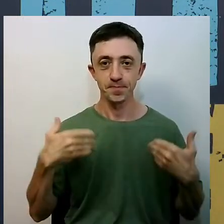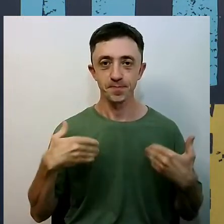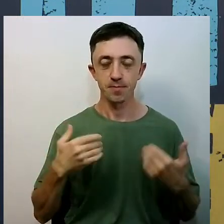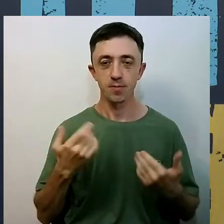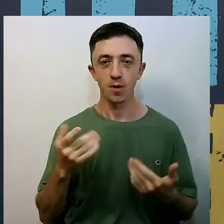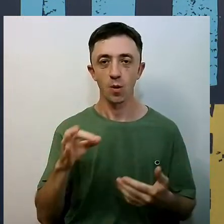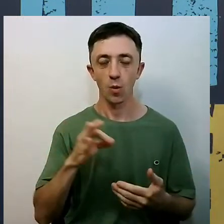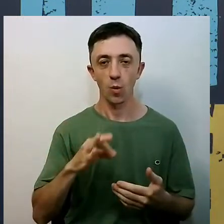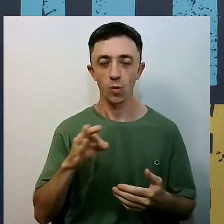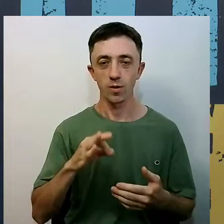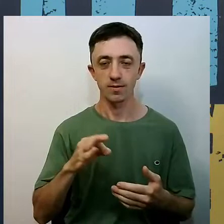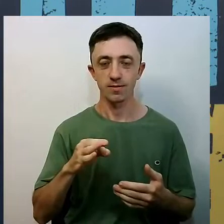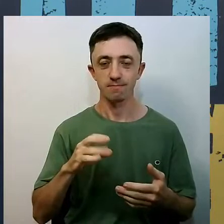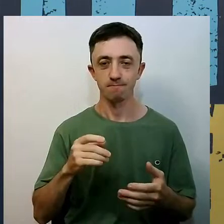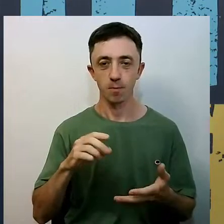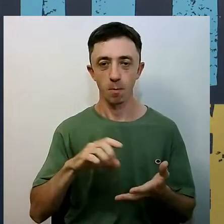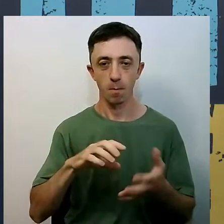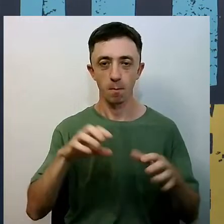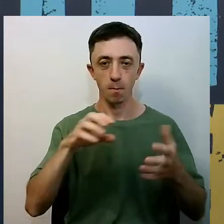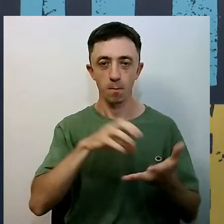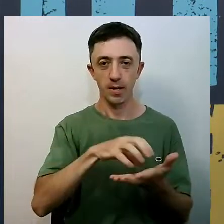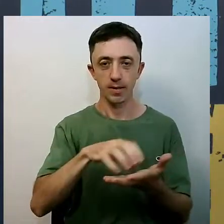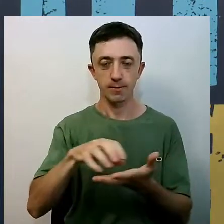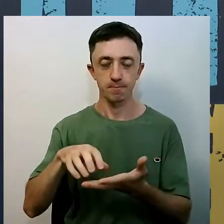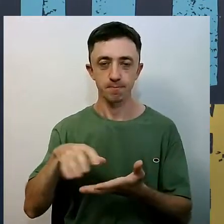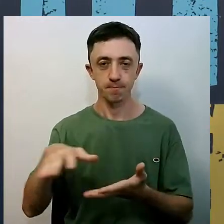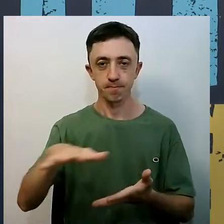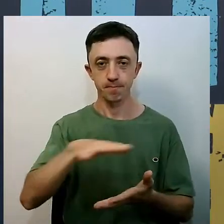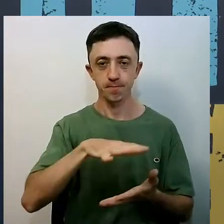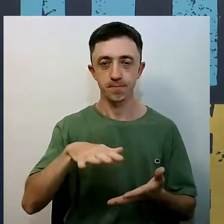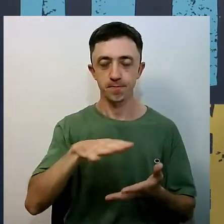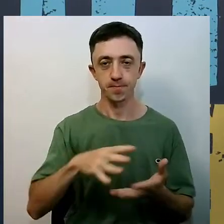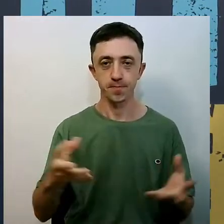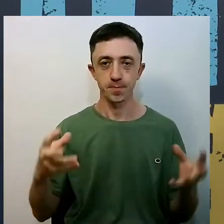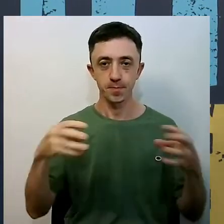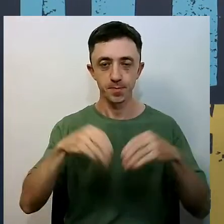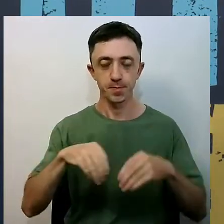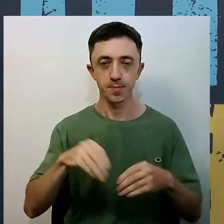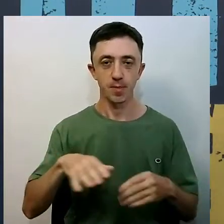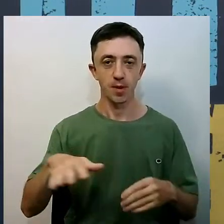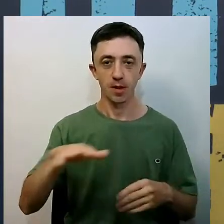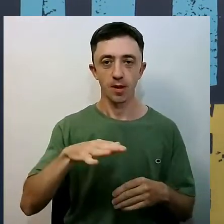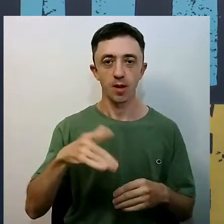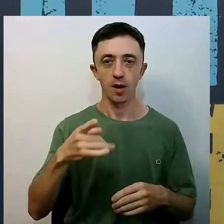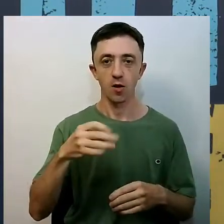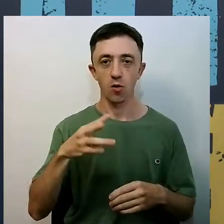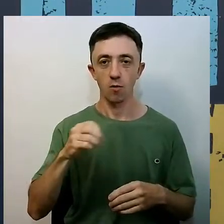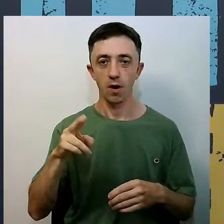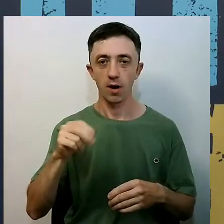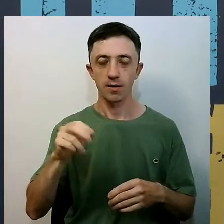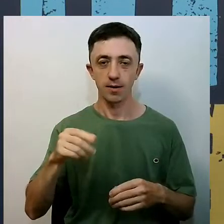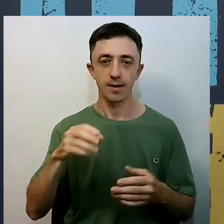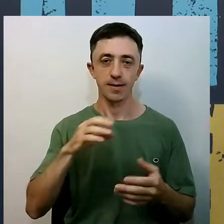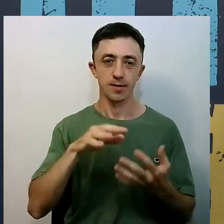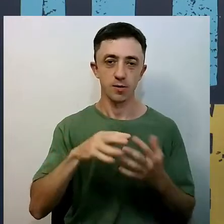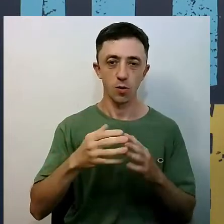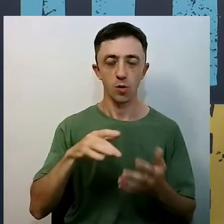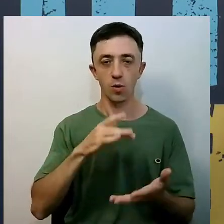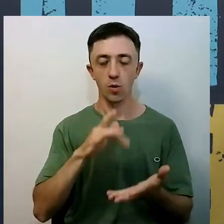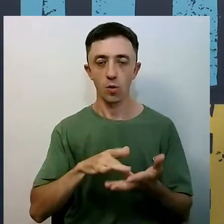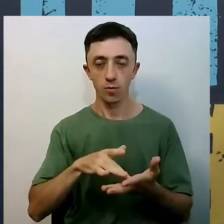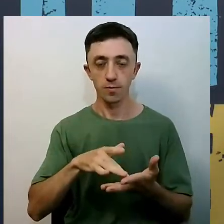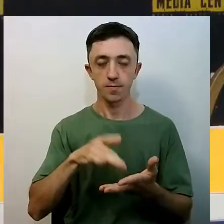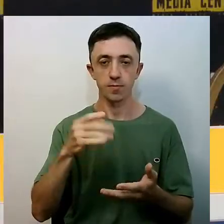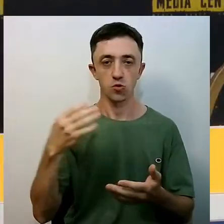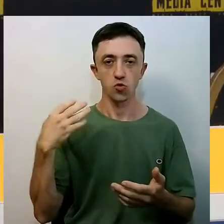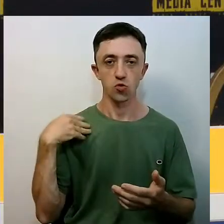And now we are going to discuss the development of comprehensive plans for the special development of territories of territorial communities